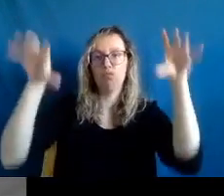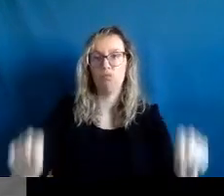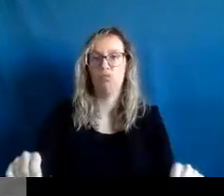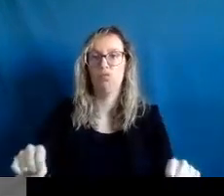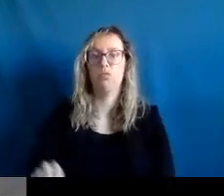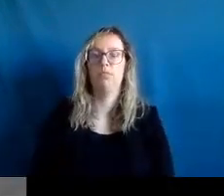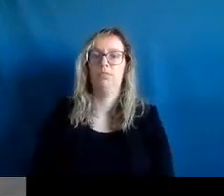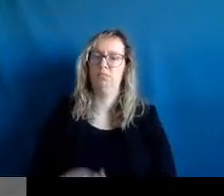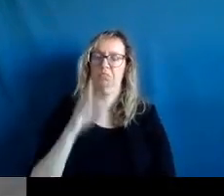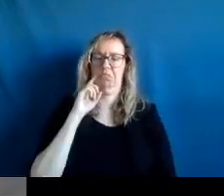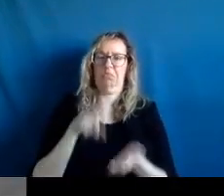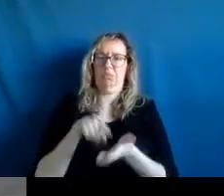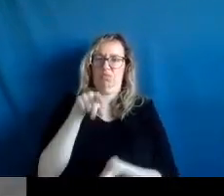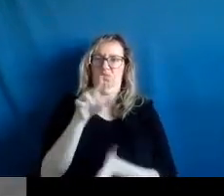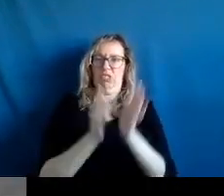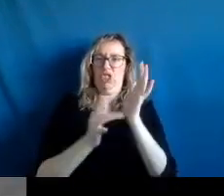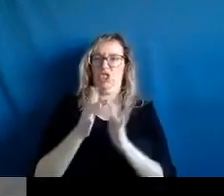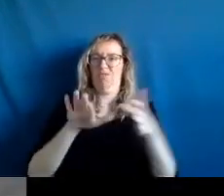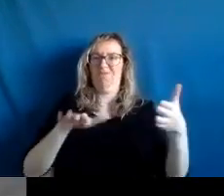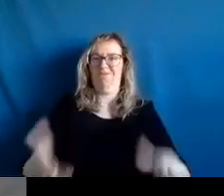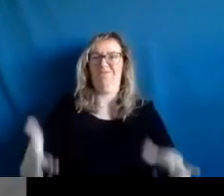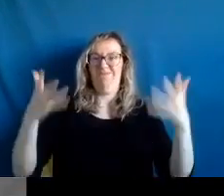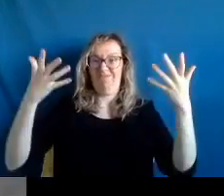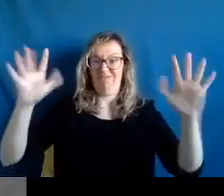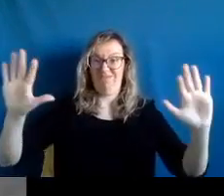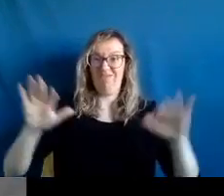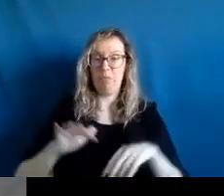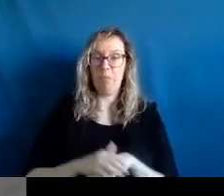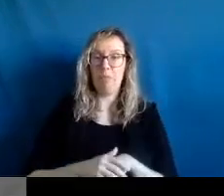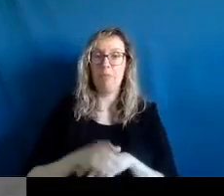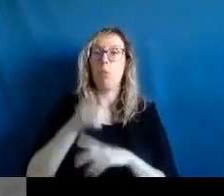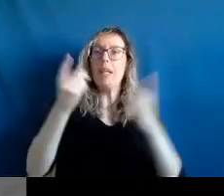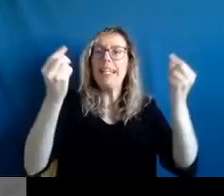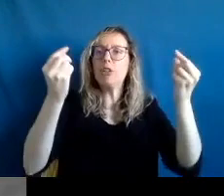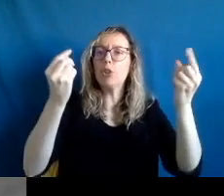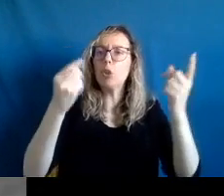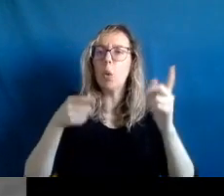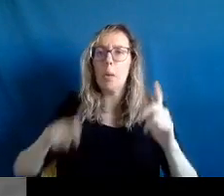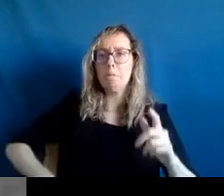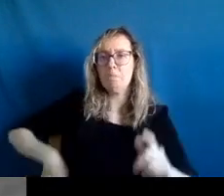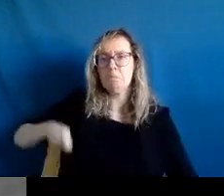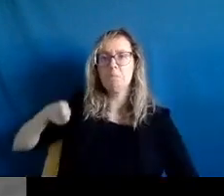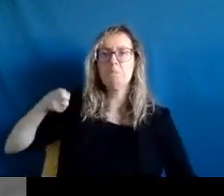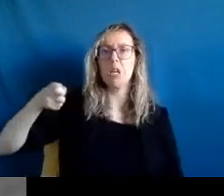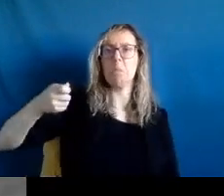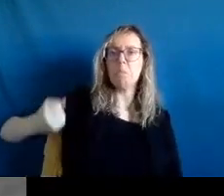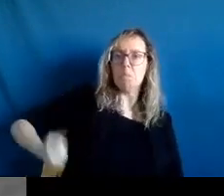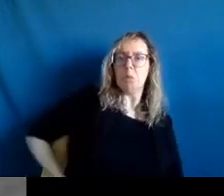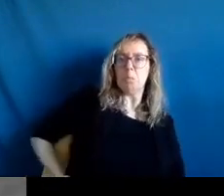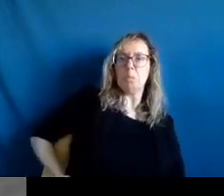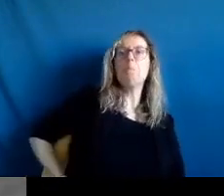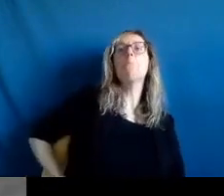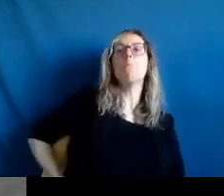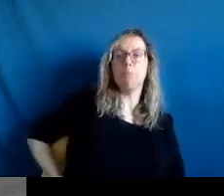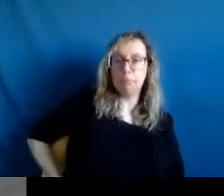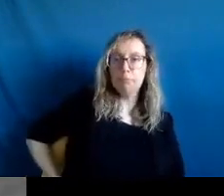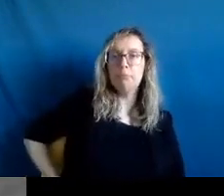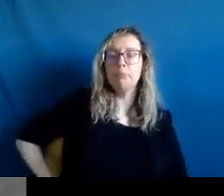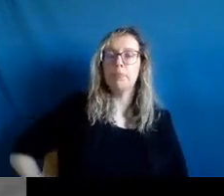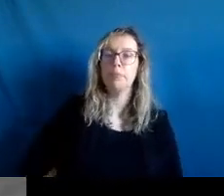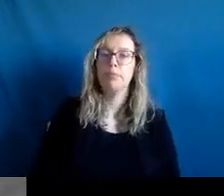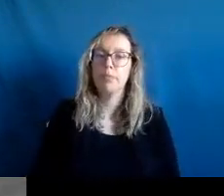didn't break his legs. However, one of the soldiers pierced his side with a spear, and immediately blood and water came out.